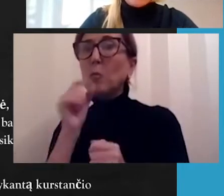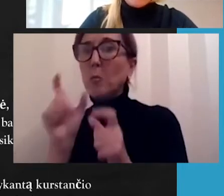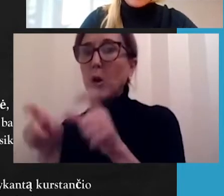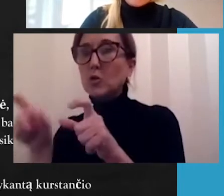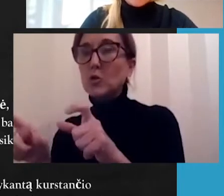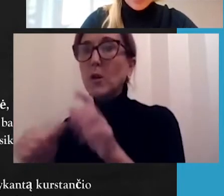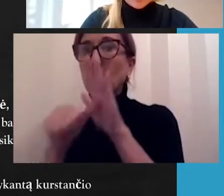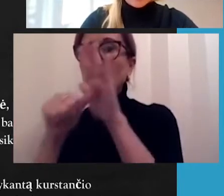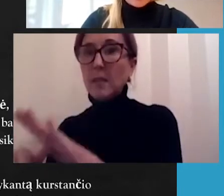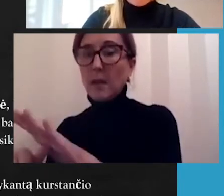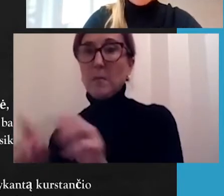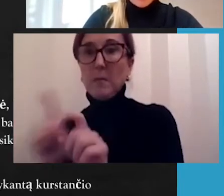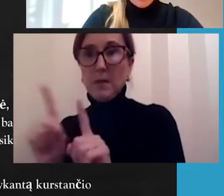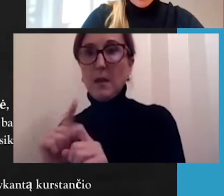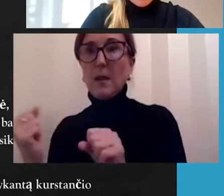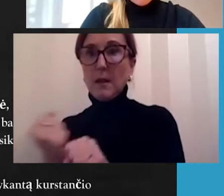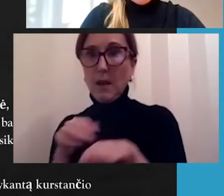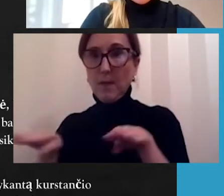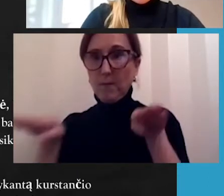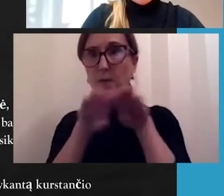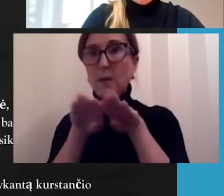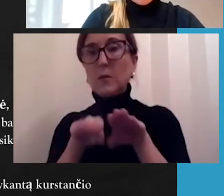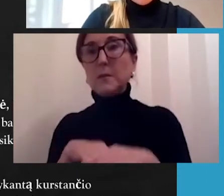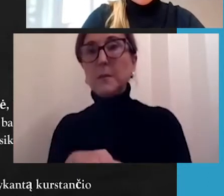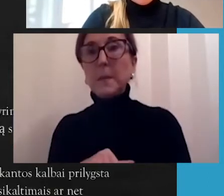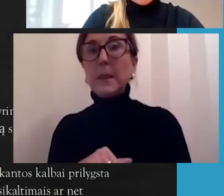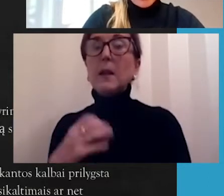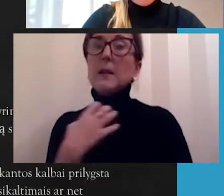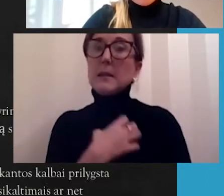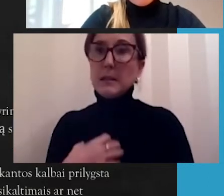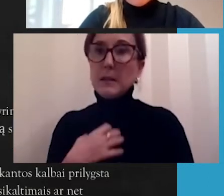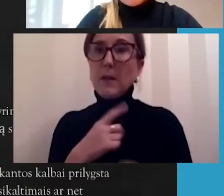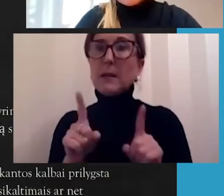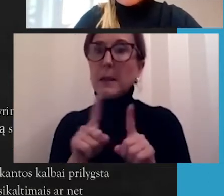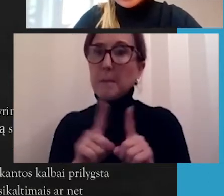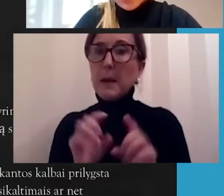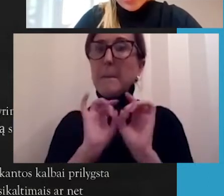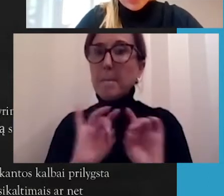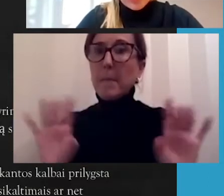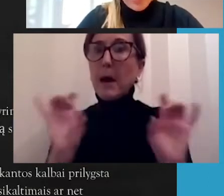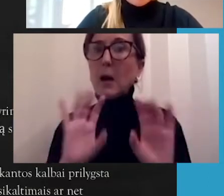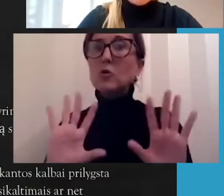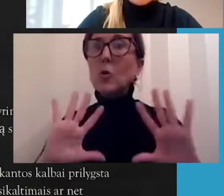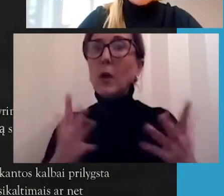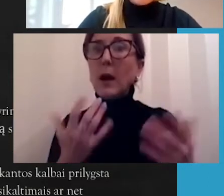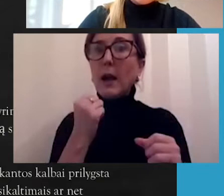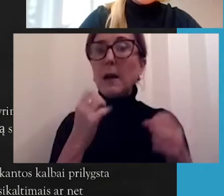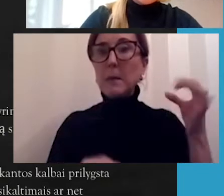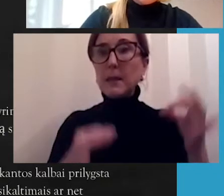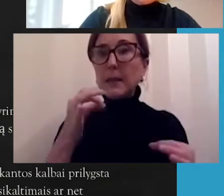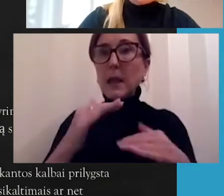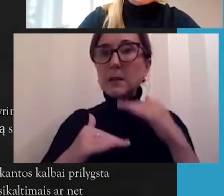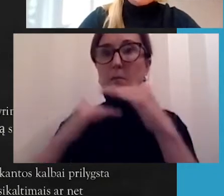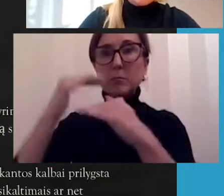And in this case, towards the people who belong to the sexual minority.